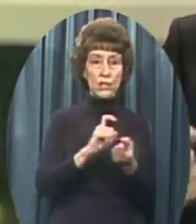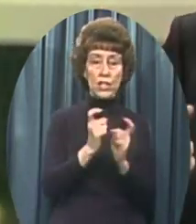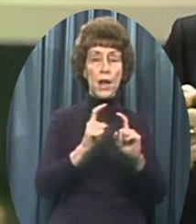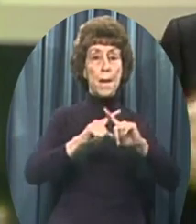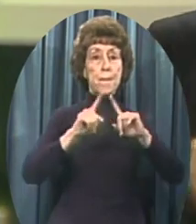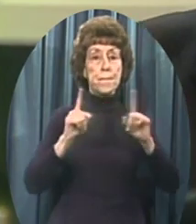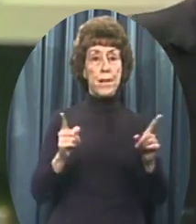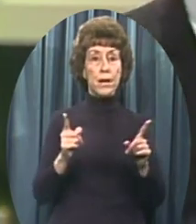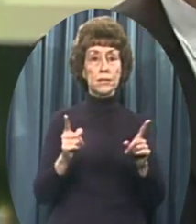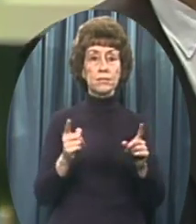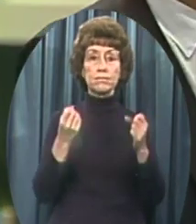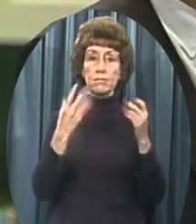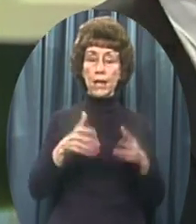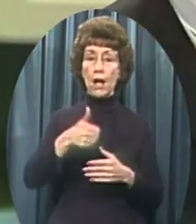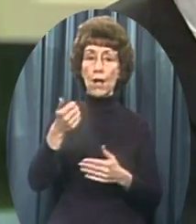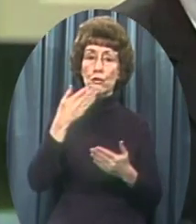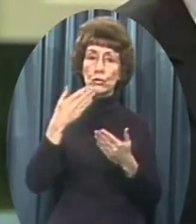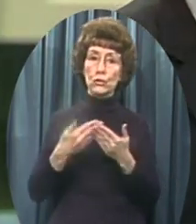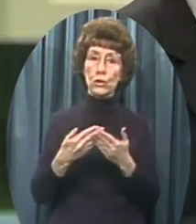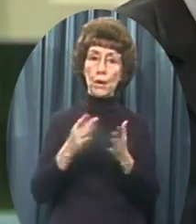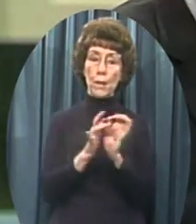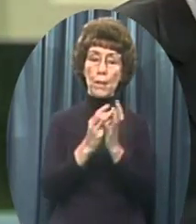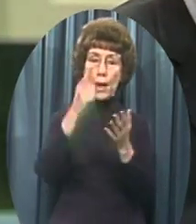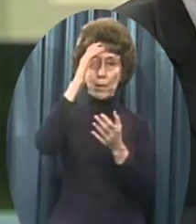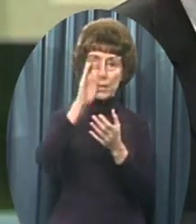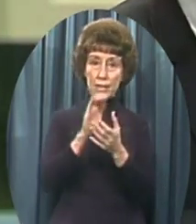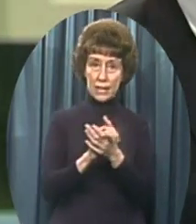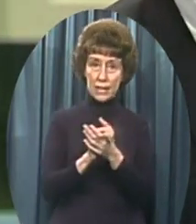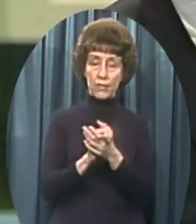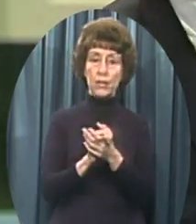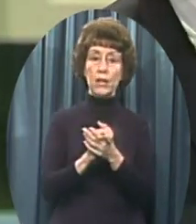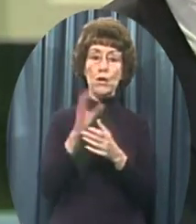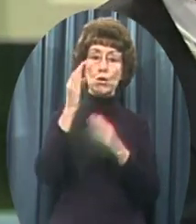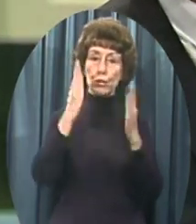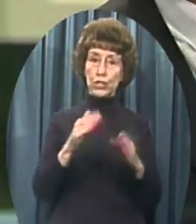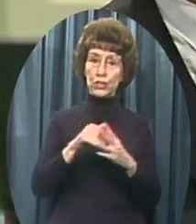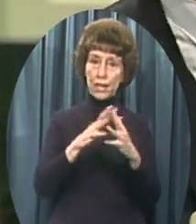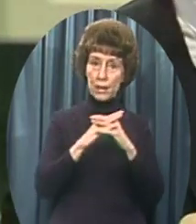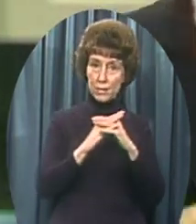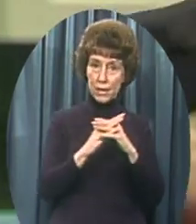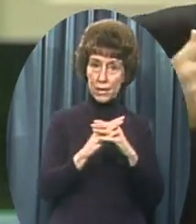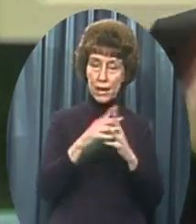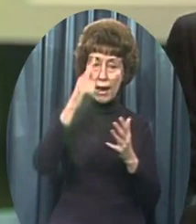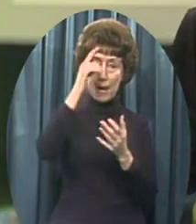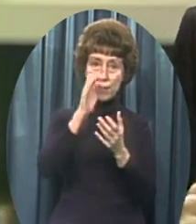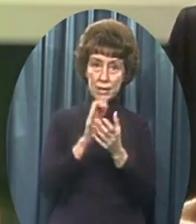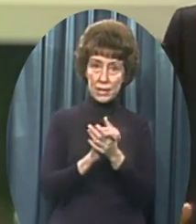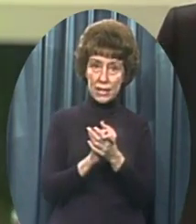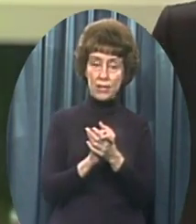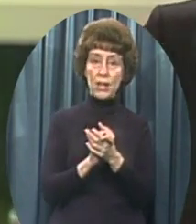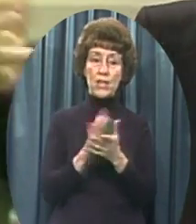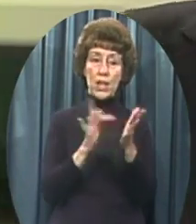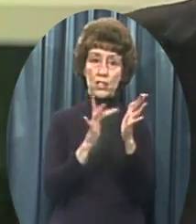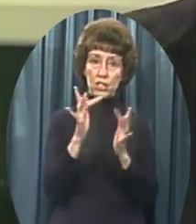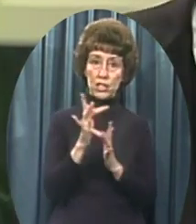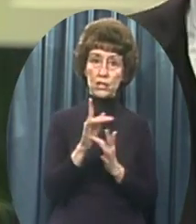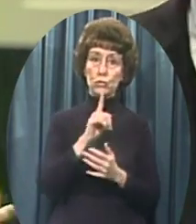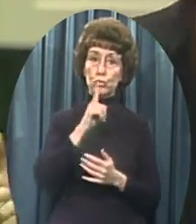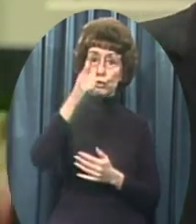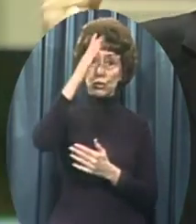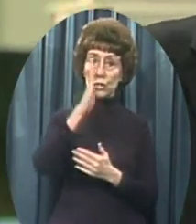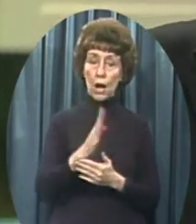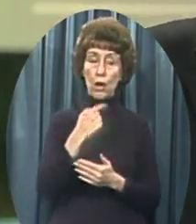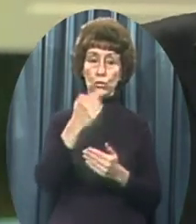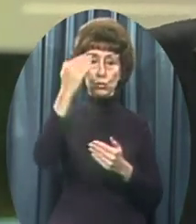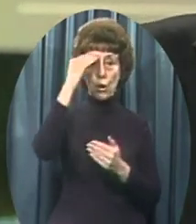great preachers in America who know what's right, know what's wrong, and believe the Bible is the inerrant word of God, and believe in the deity of Christ, who know how to pray,